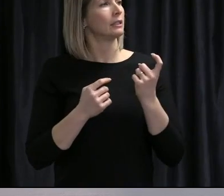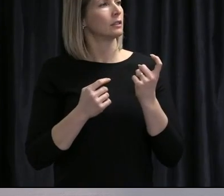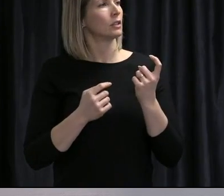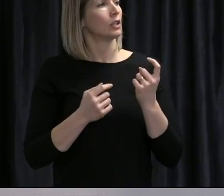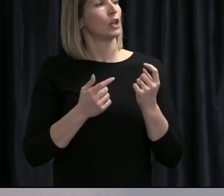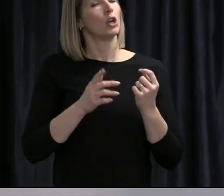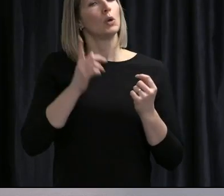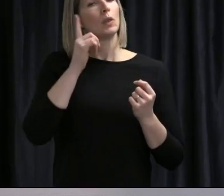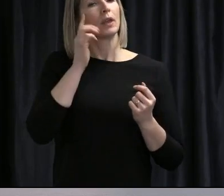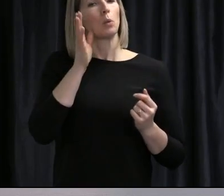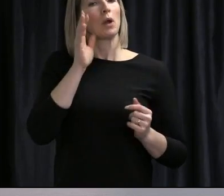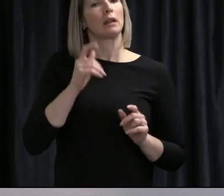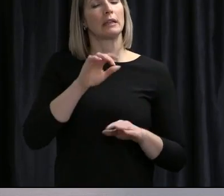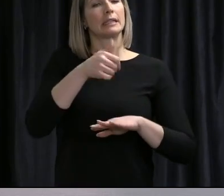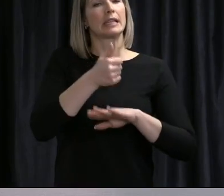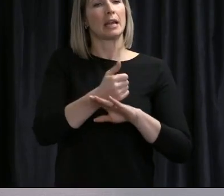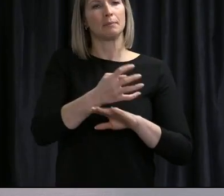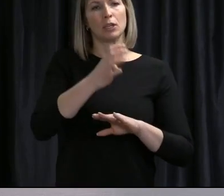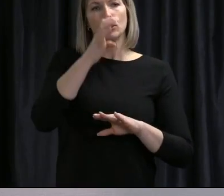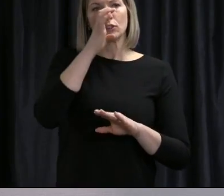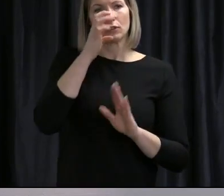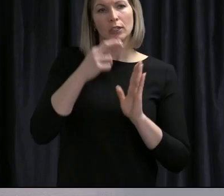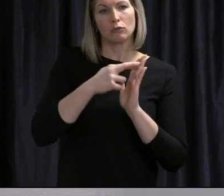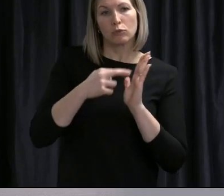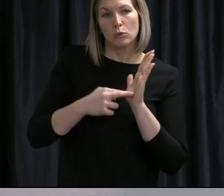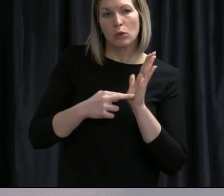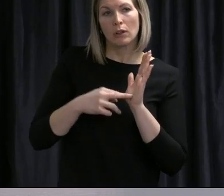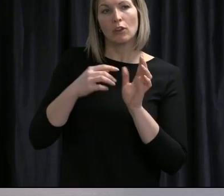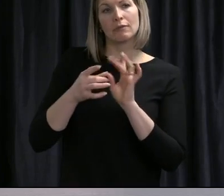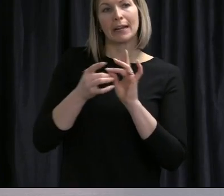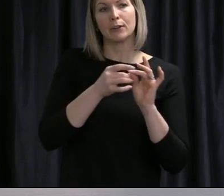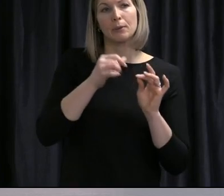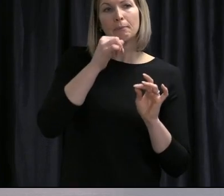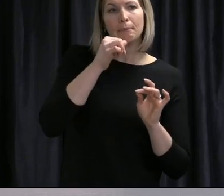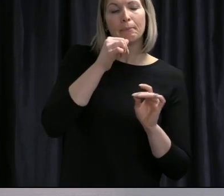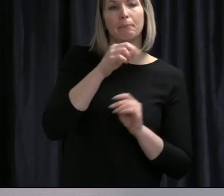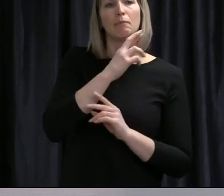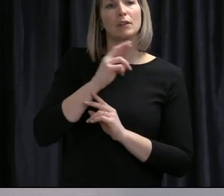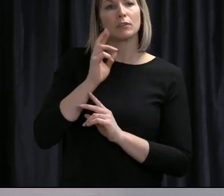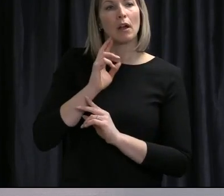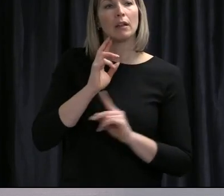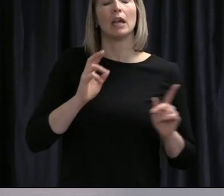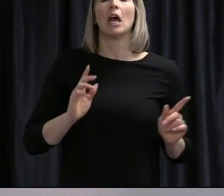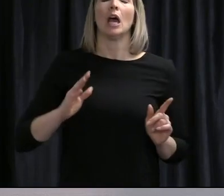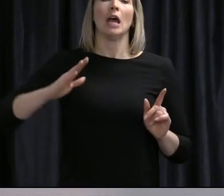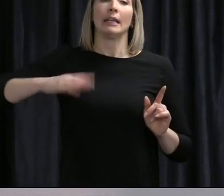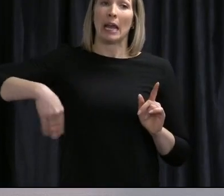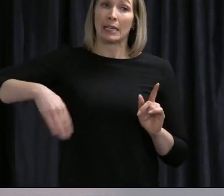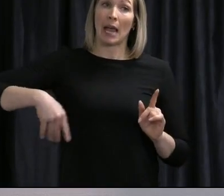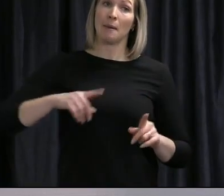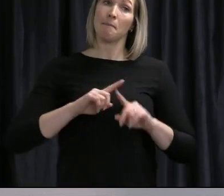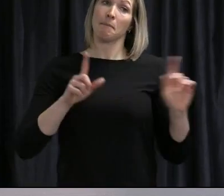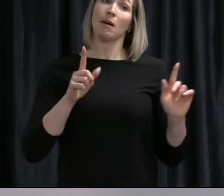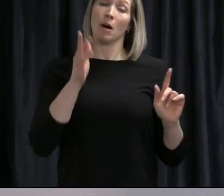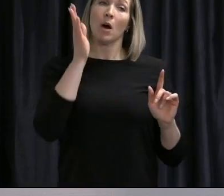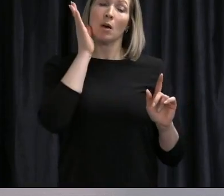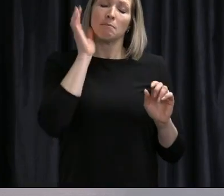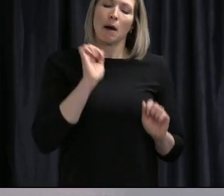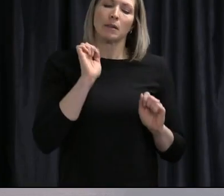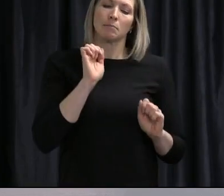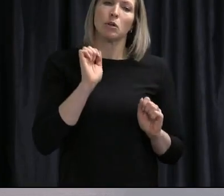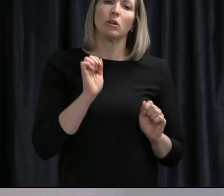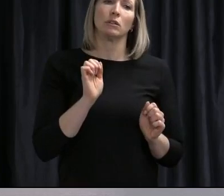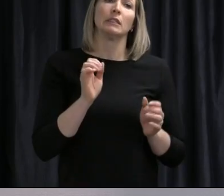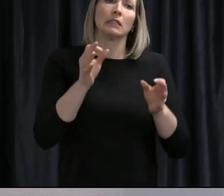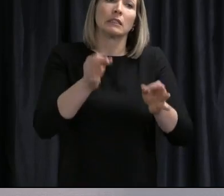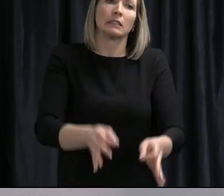some restriction at one point? If we don't mind going there, we obviously, there's discussions, that would occur amongst ourselves. We certainly don't